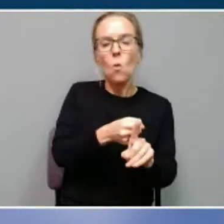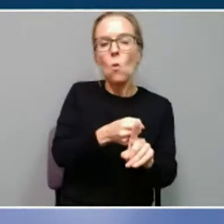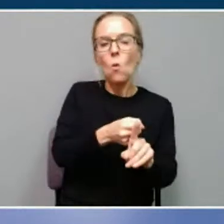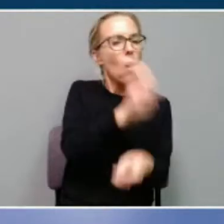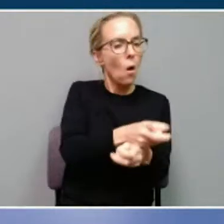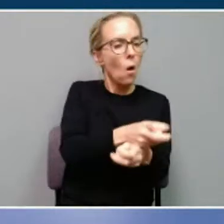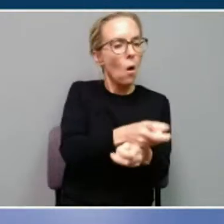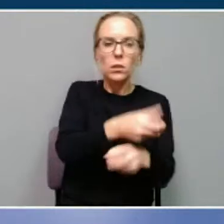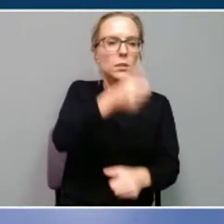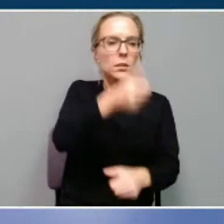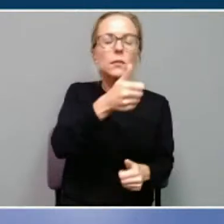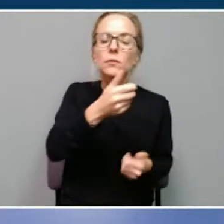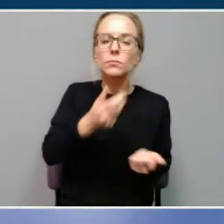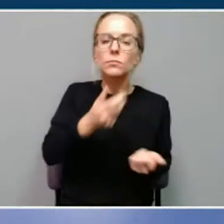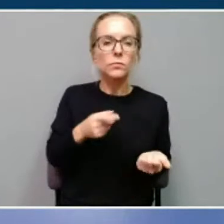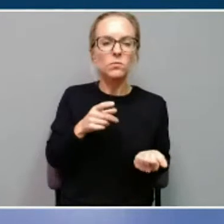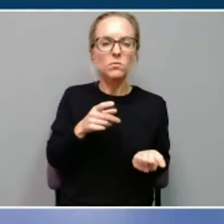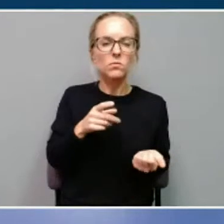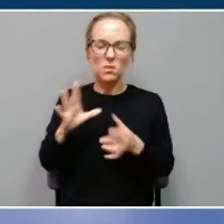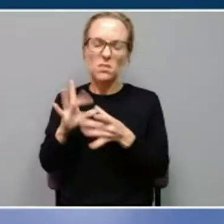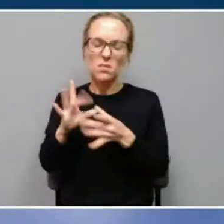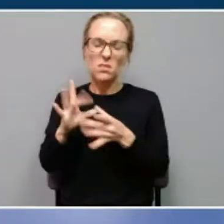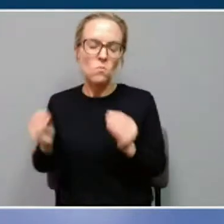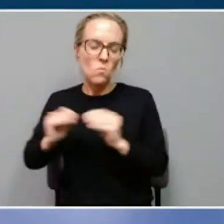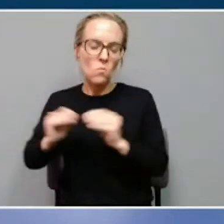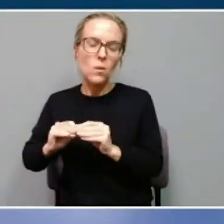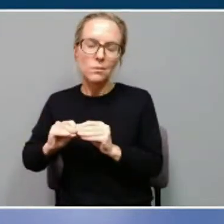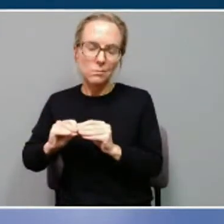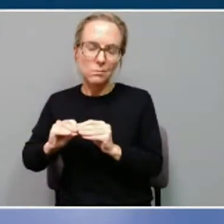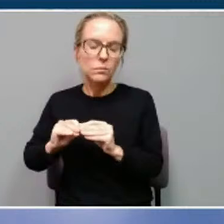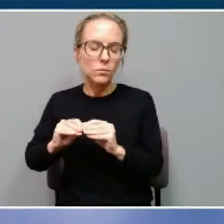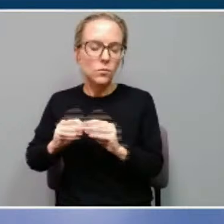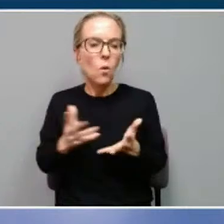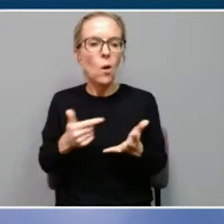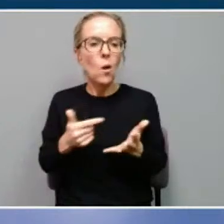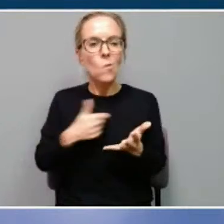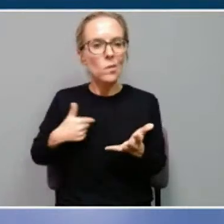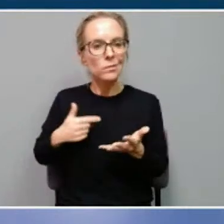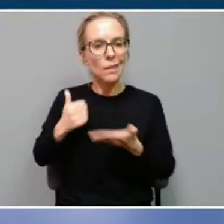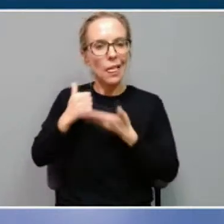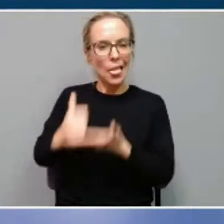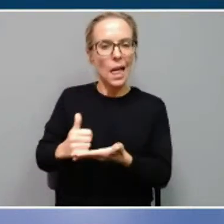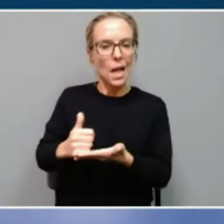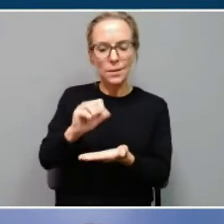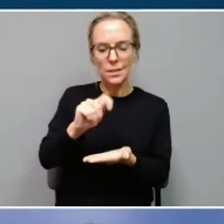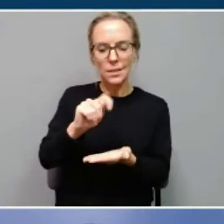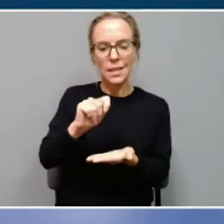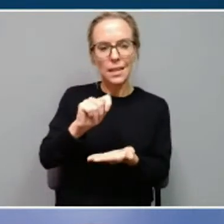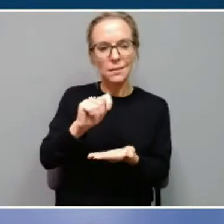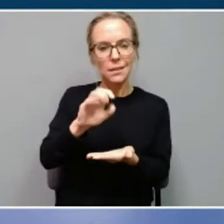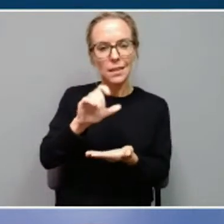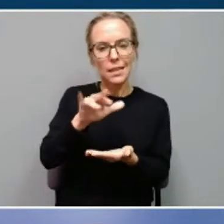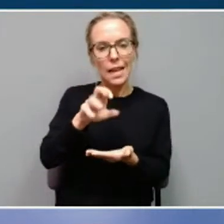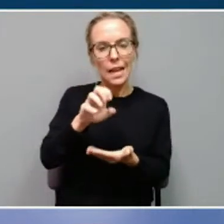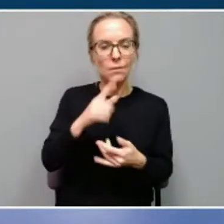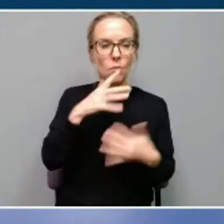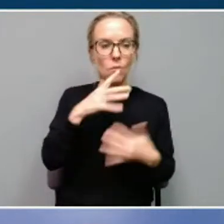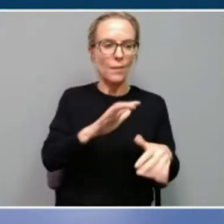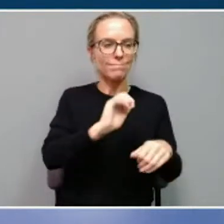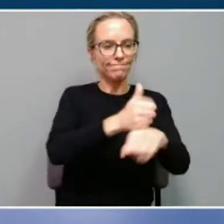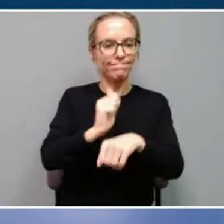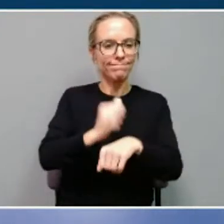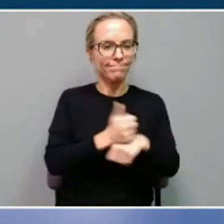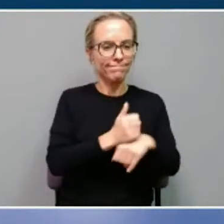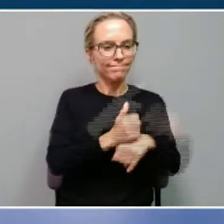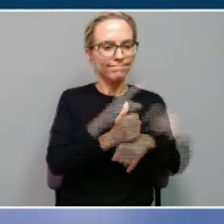for a minute here in a second about what we're doing to help. Already setting up additional tent space, just like Pikeville